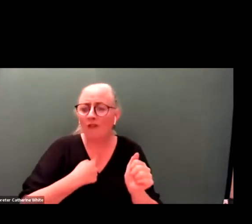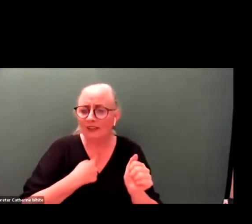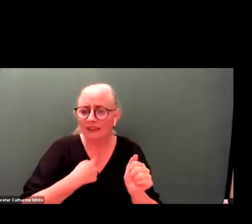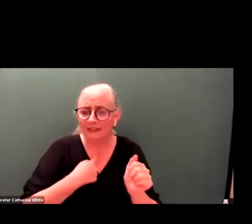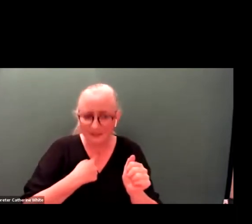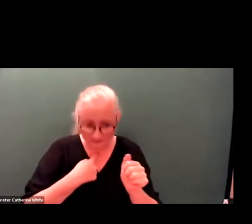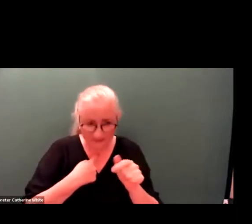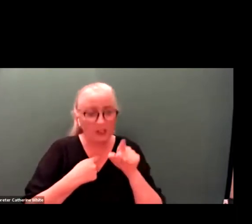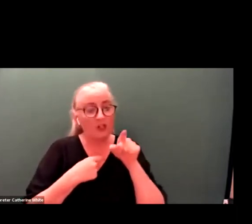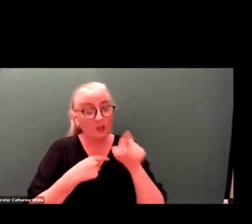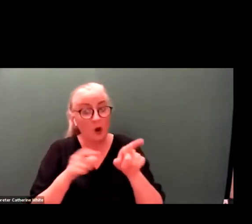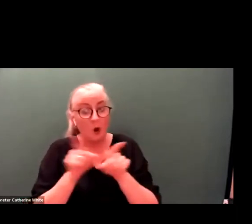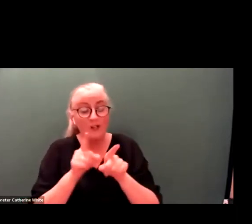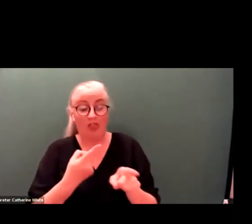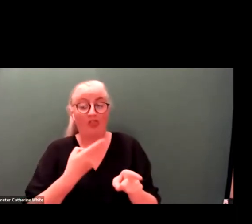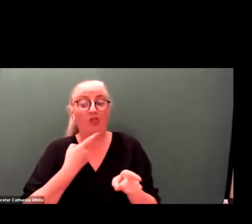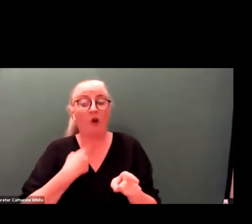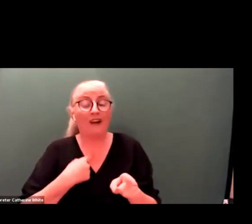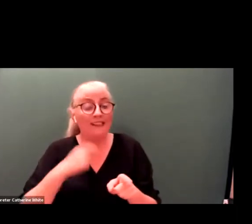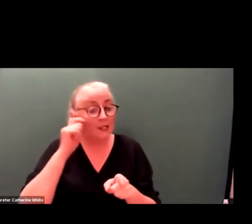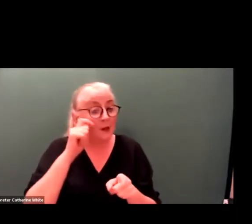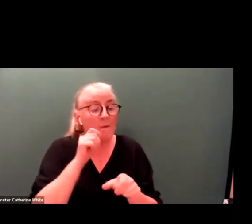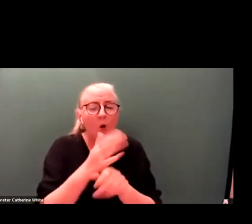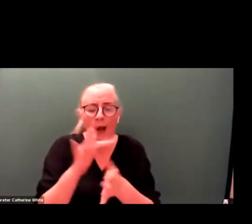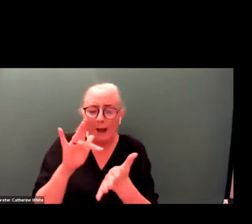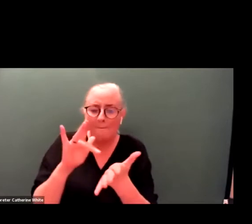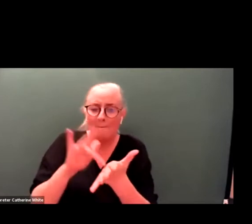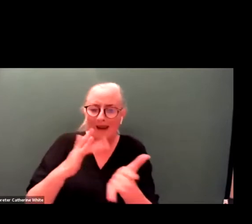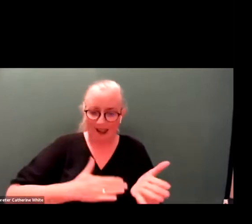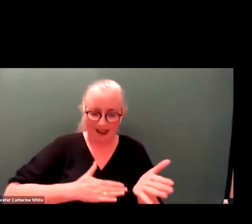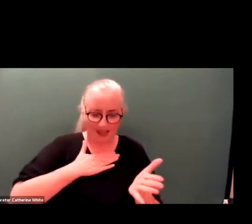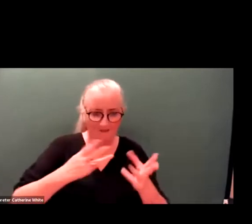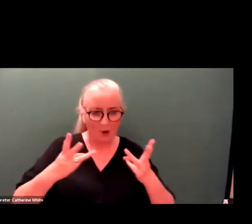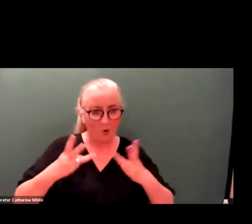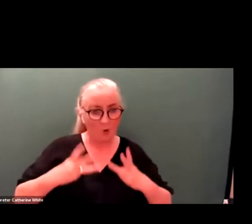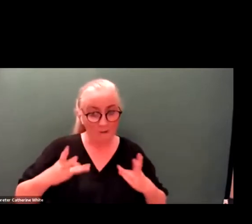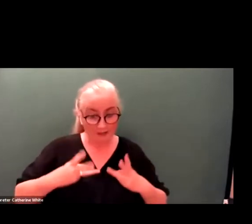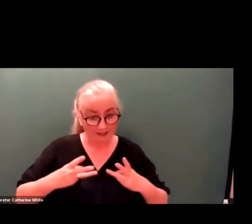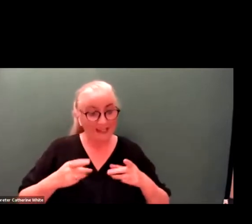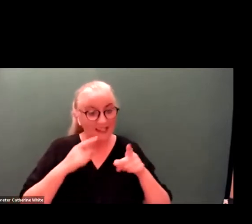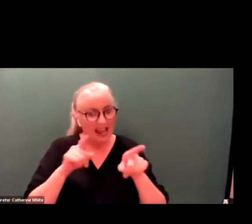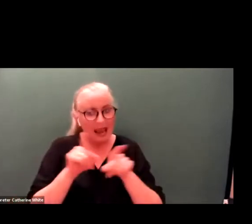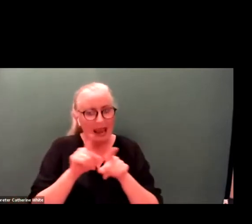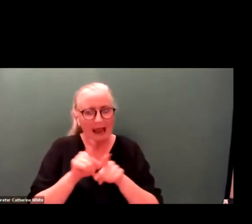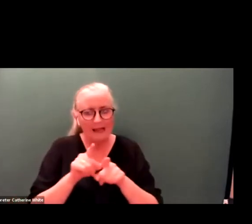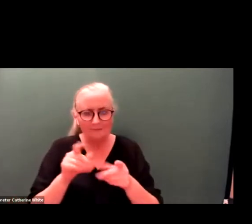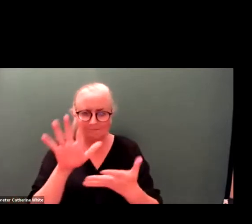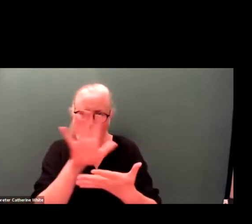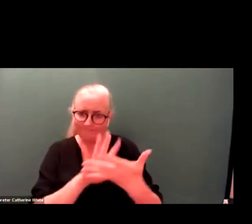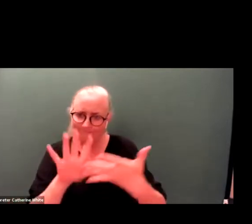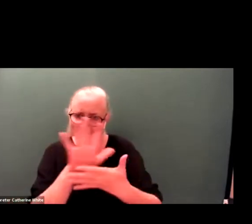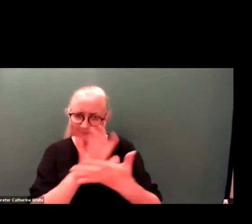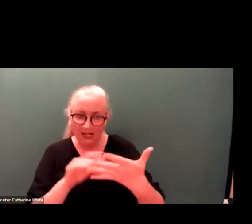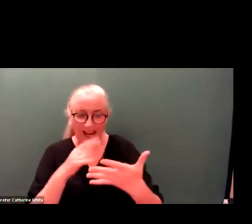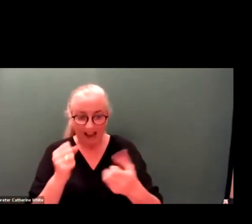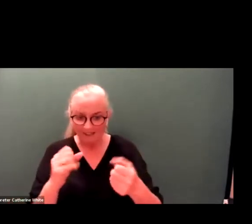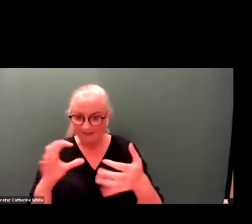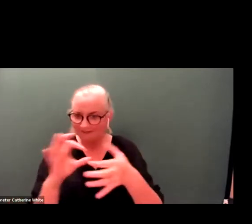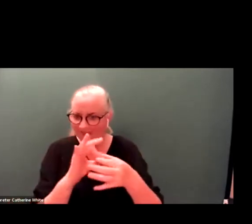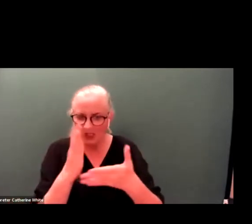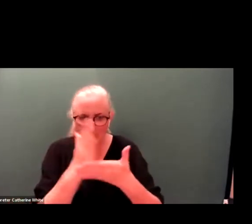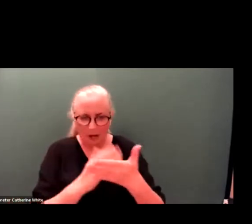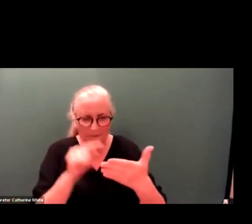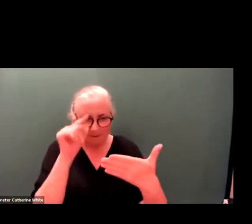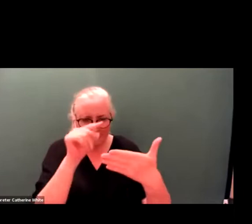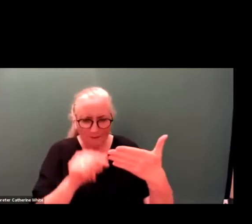up-to-date thyroid function test for all midlife women because symptoms of thyroid are very much like the menopause, and indeed, they often go hand in hand in this age group